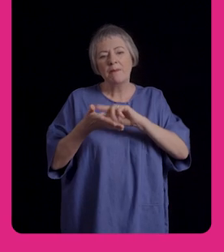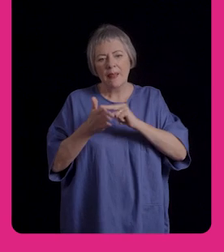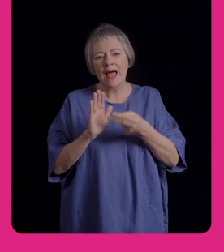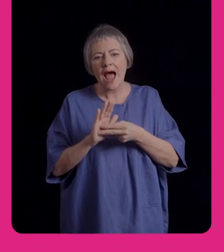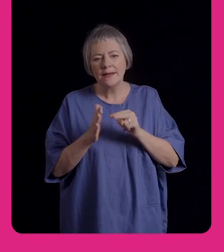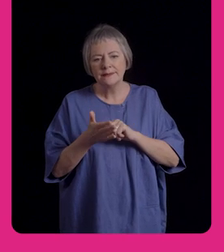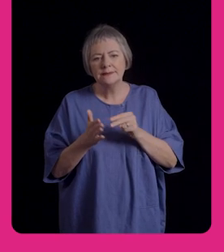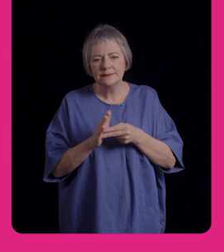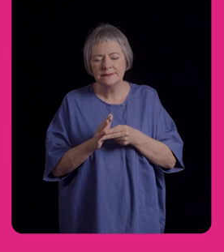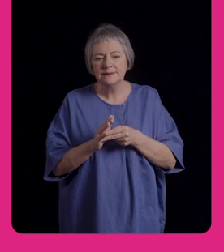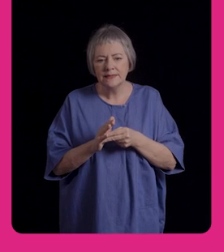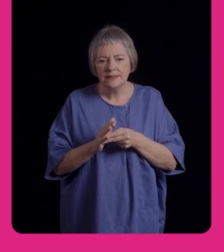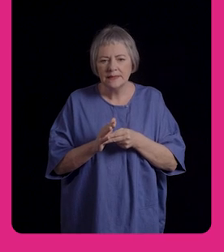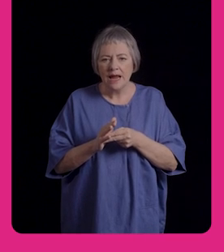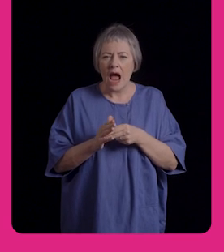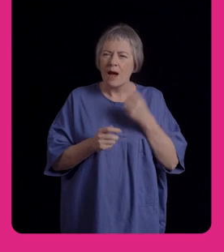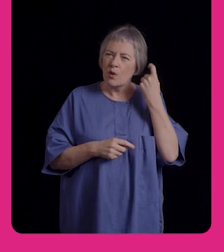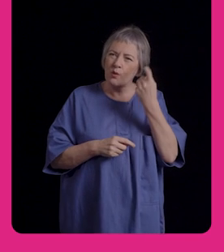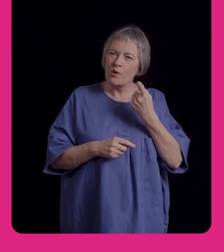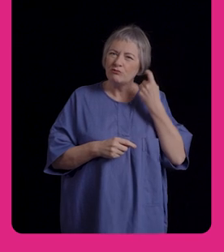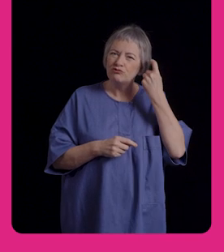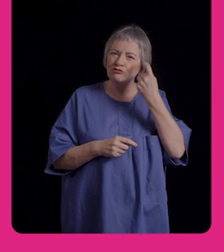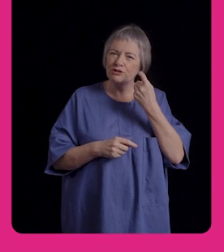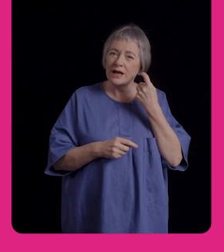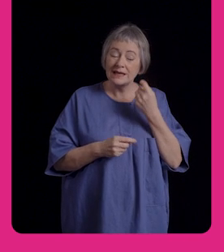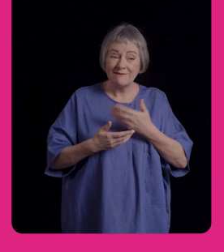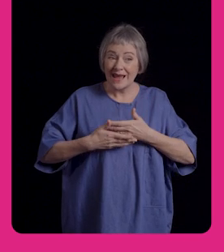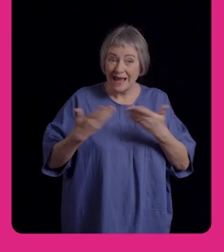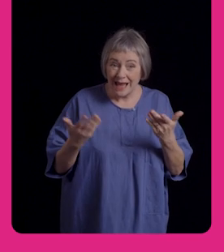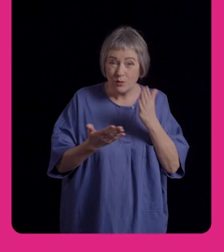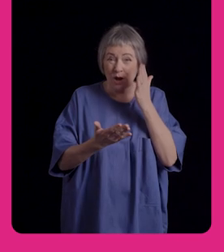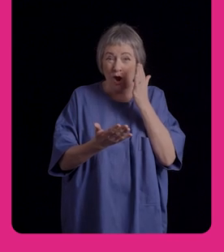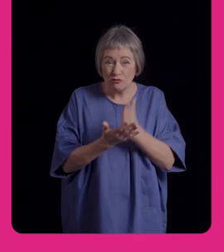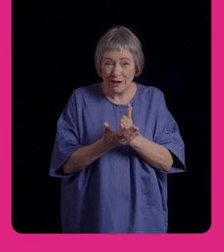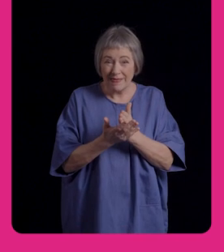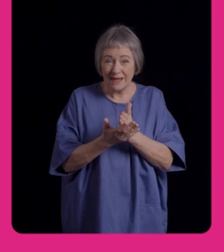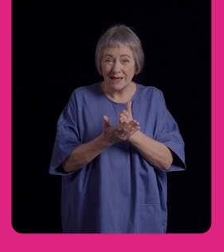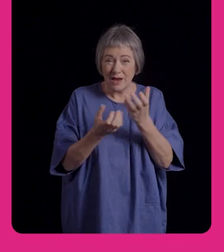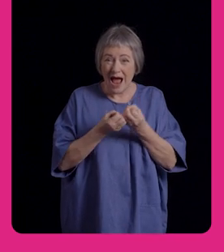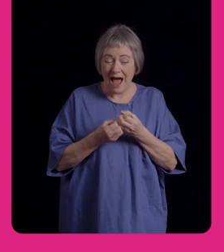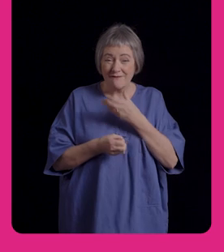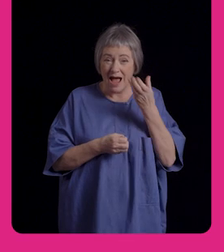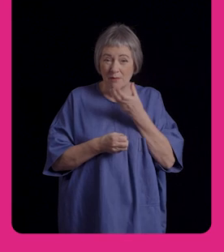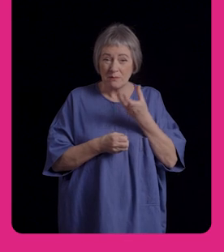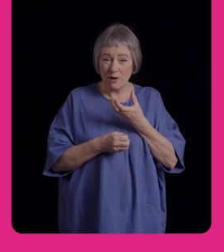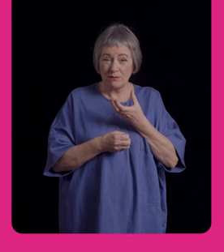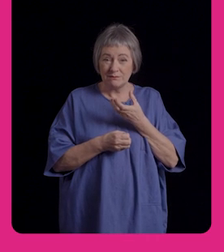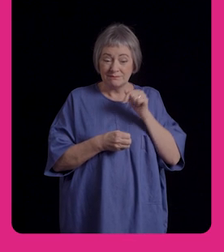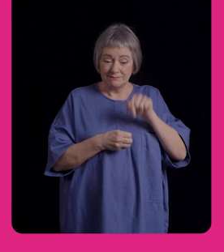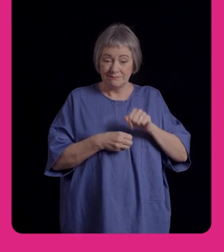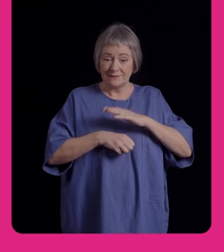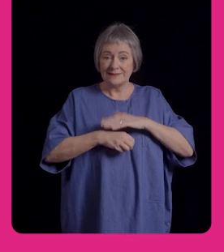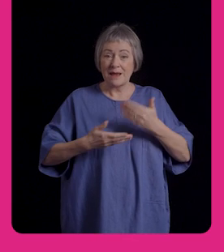But it's like, but also I'm wondering if anyone's really going to have apples at this time of day.